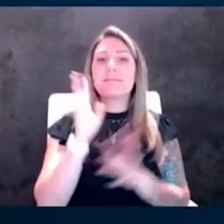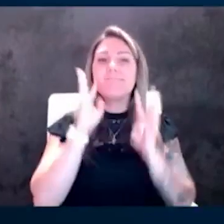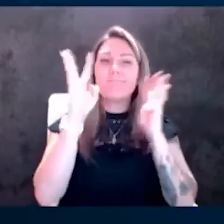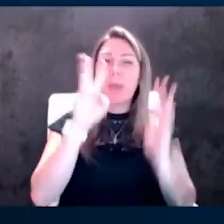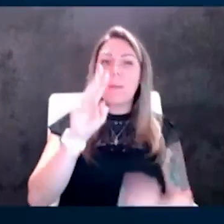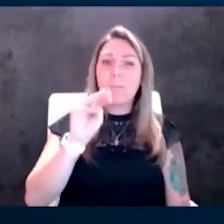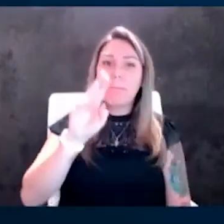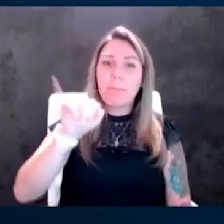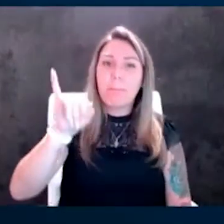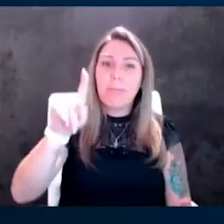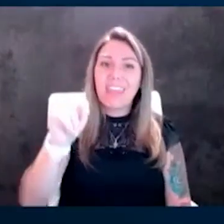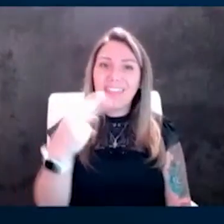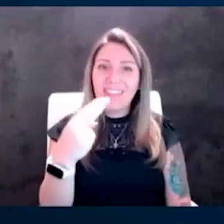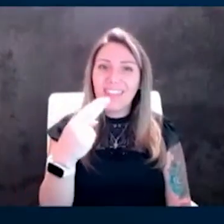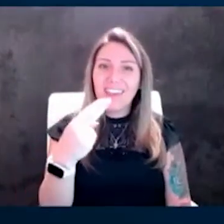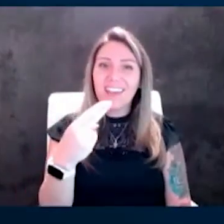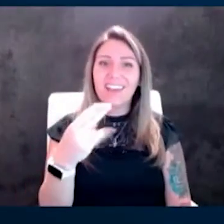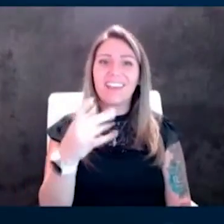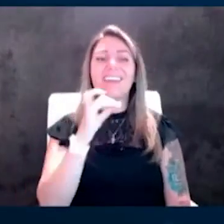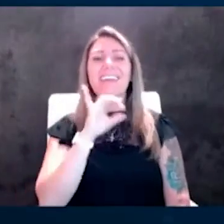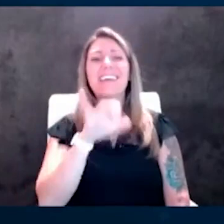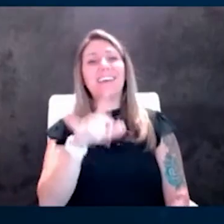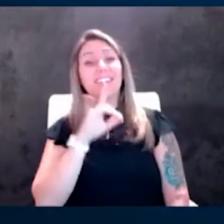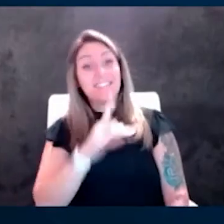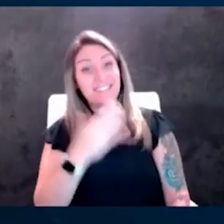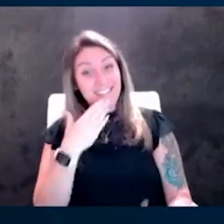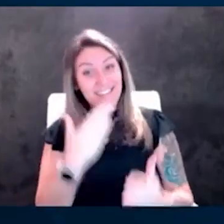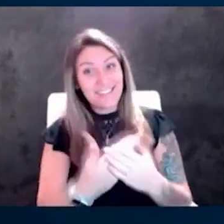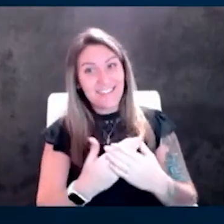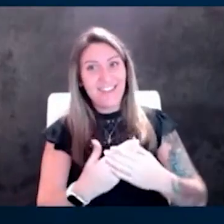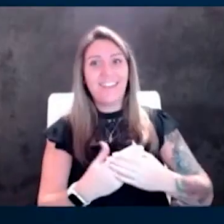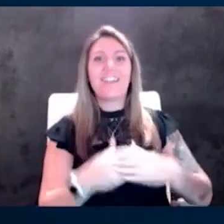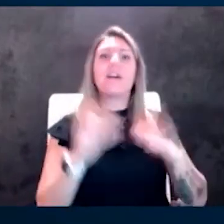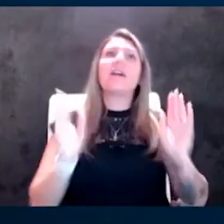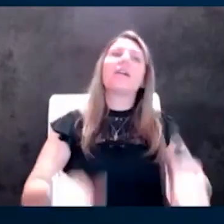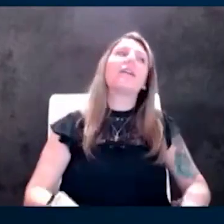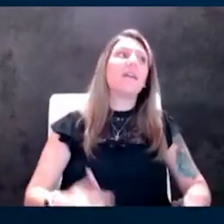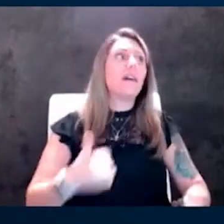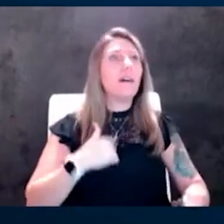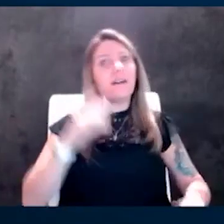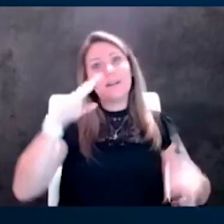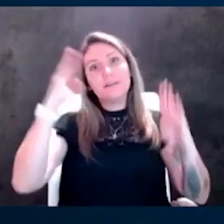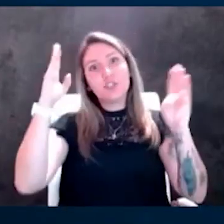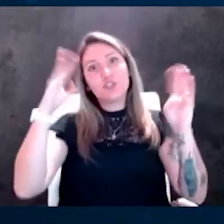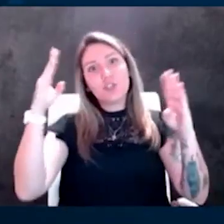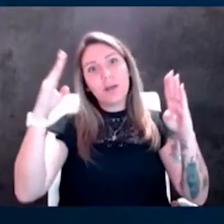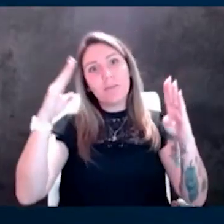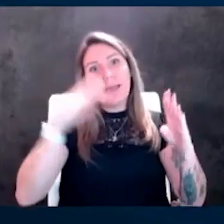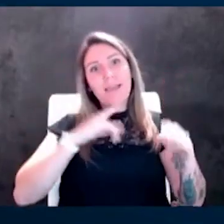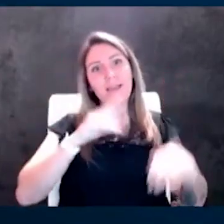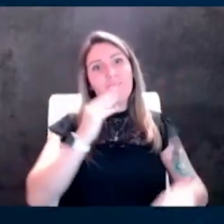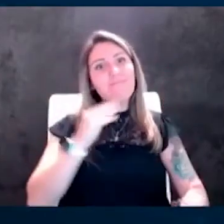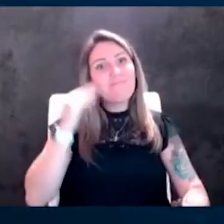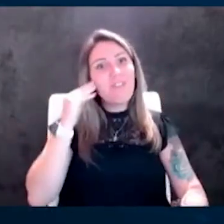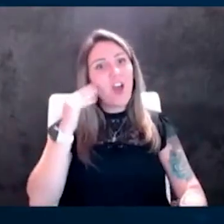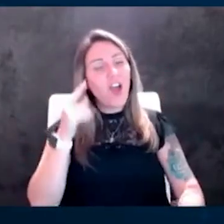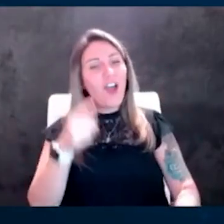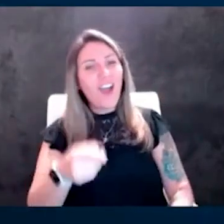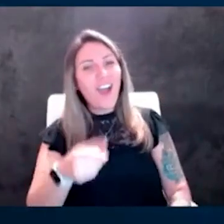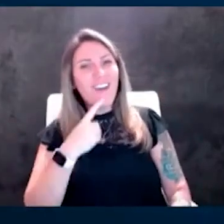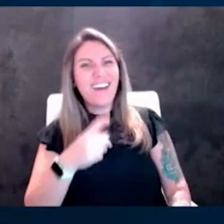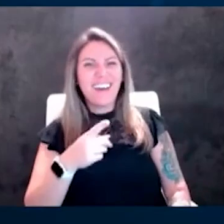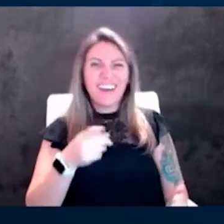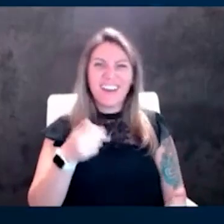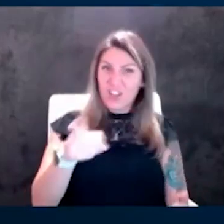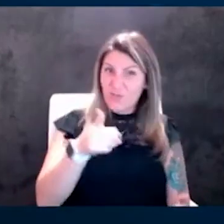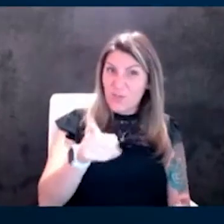very tale. good Oh, catch. yeah. Yep, you're right. Jeez. You're right. thinking, how do I not get in trouble at home? Yeah, that's what he's thinking. Have Happy you met his wife, wife? happy I've met life. his wife. He's a